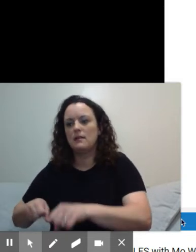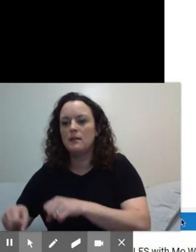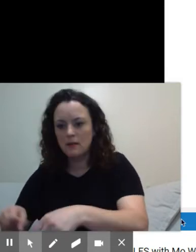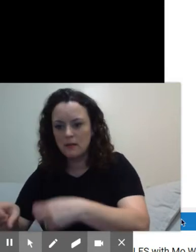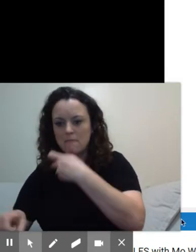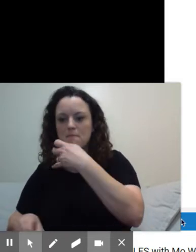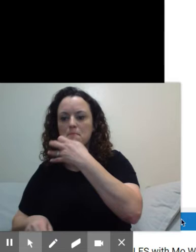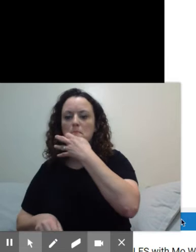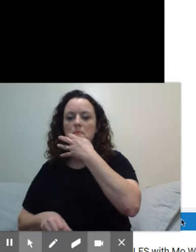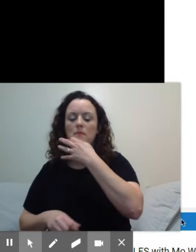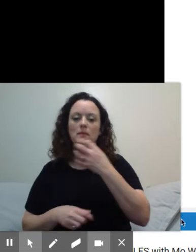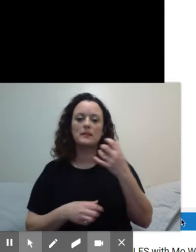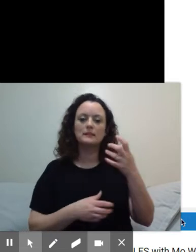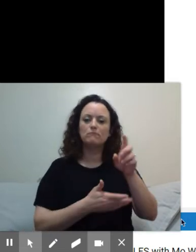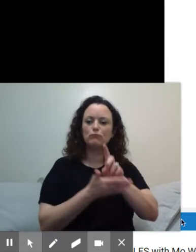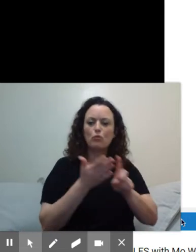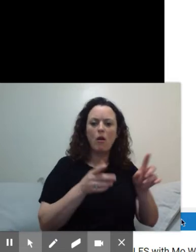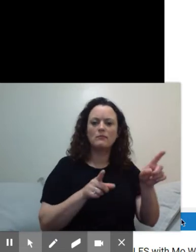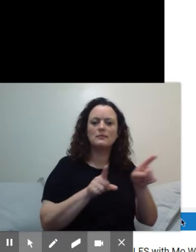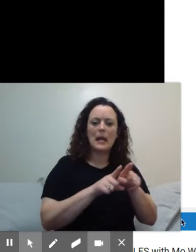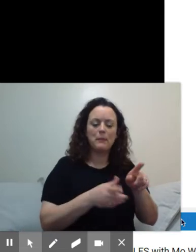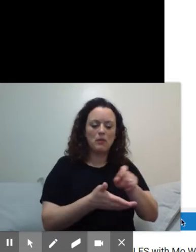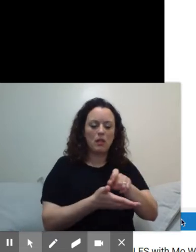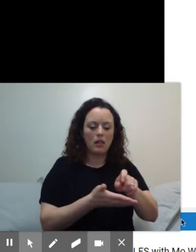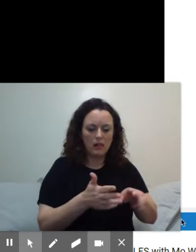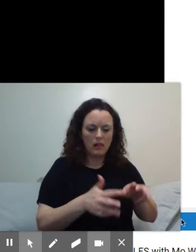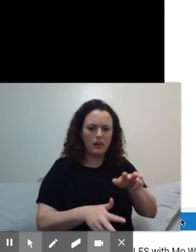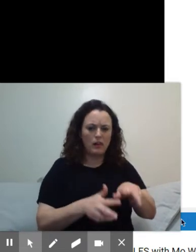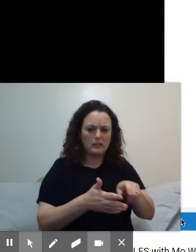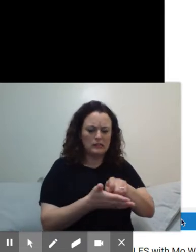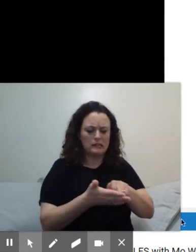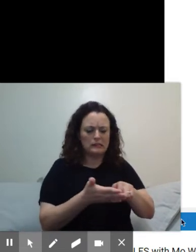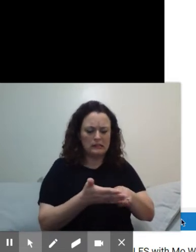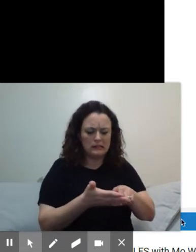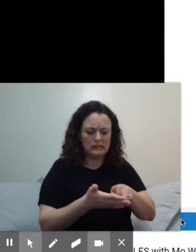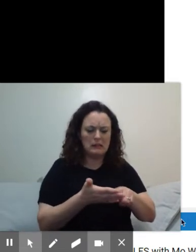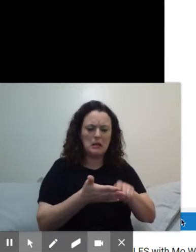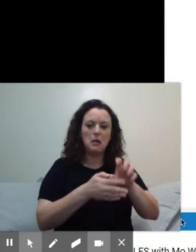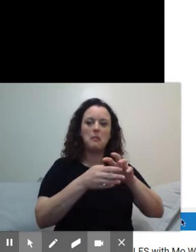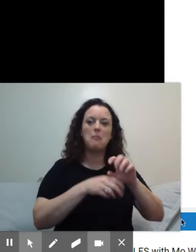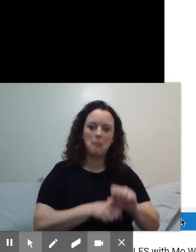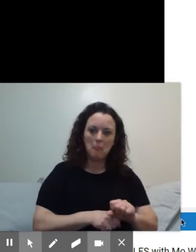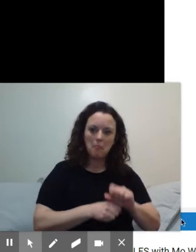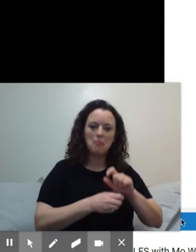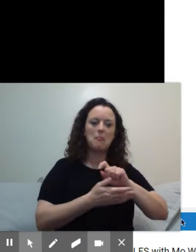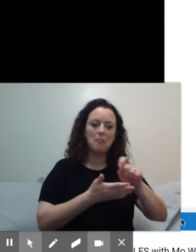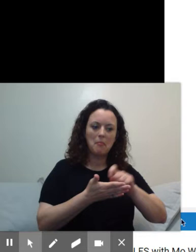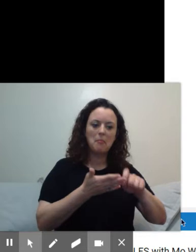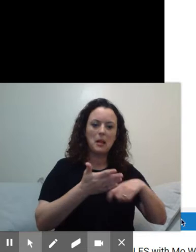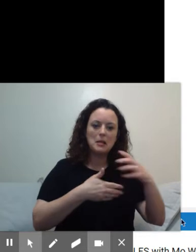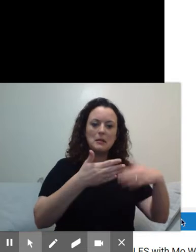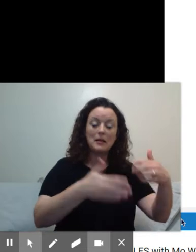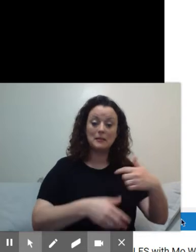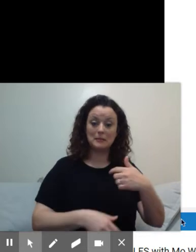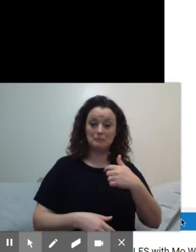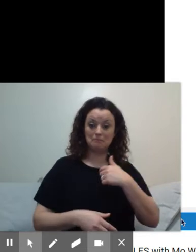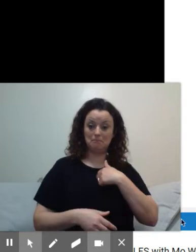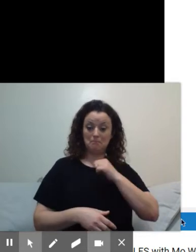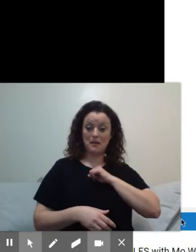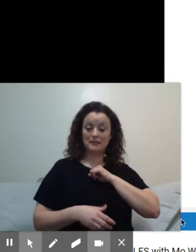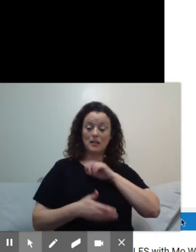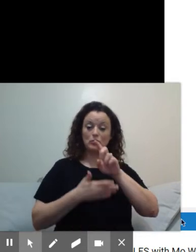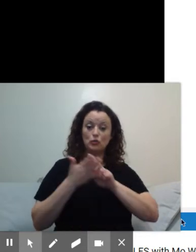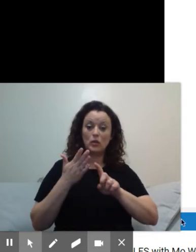become second nature. And I've been at this for about 45 years now. And now